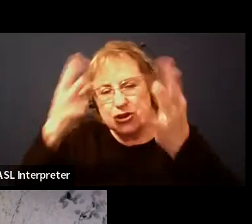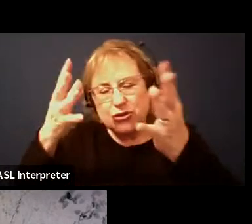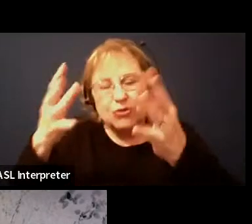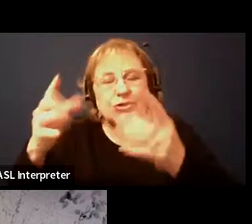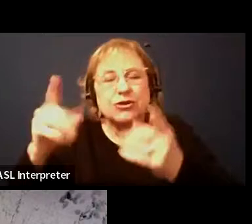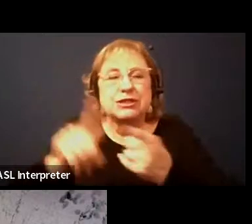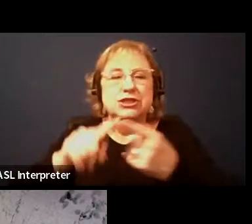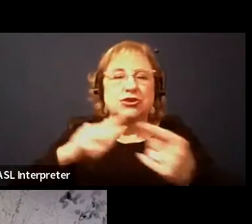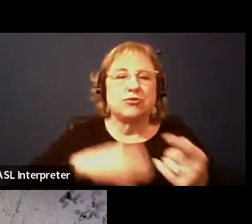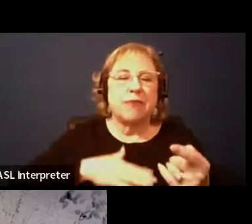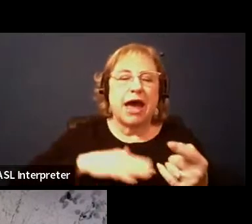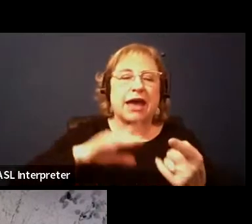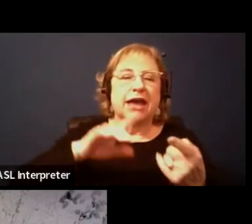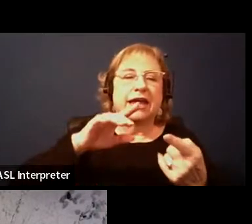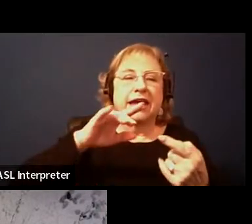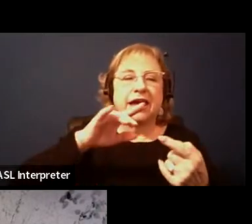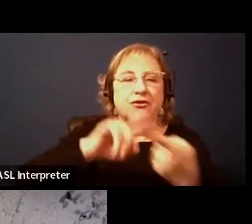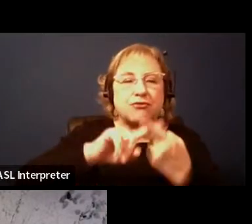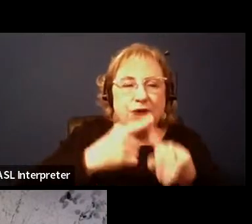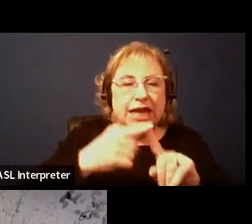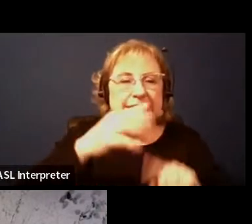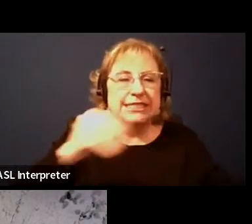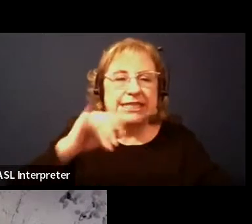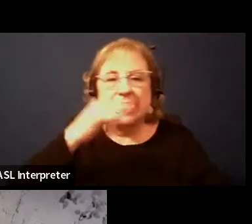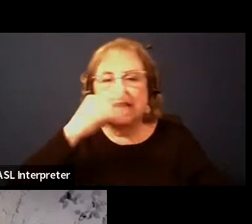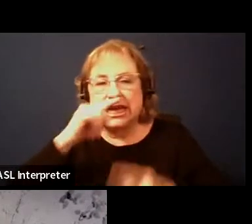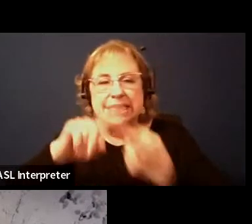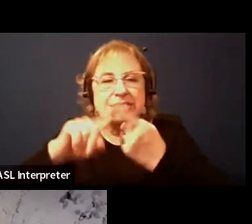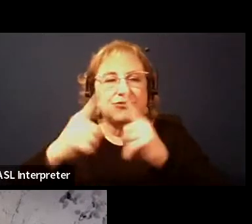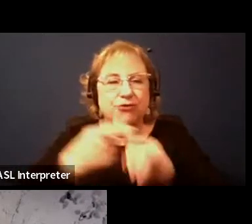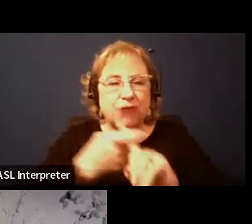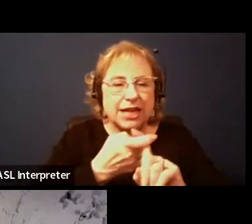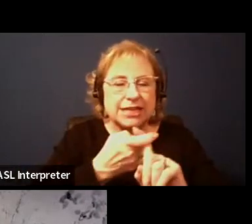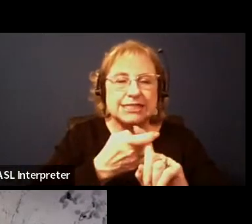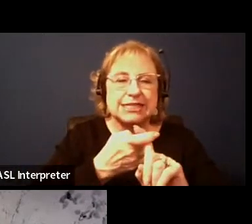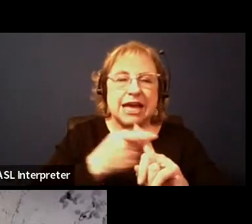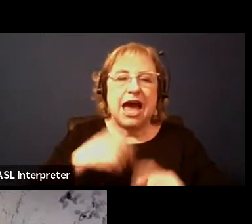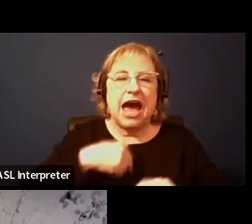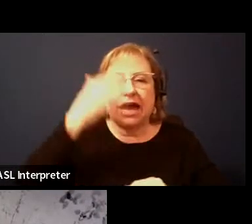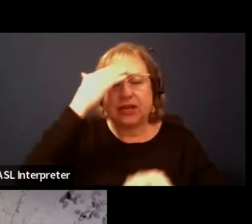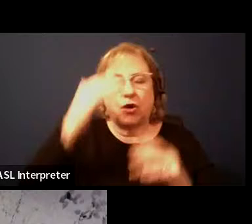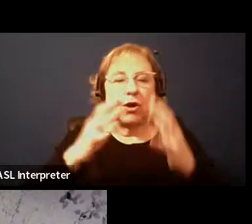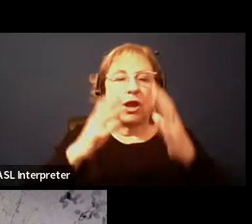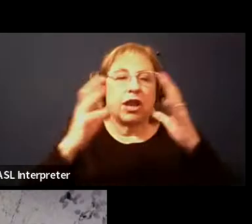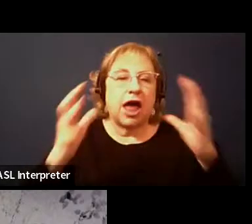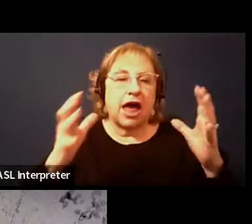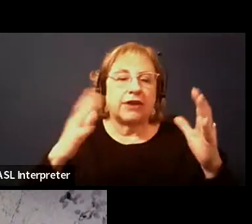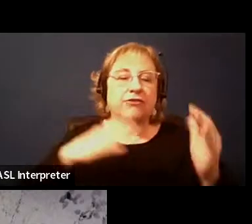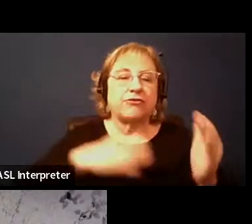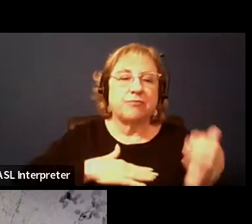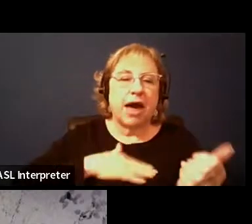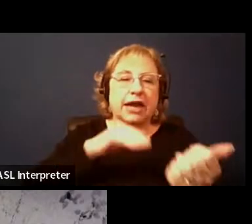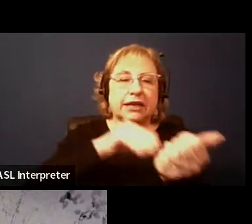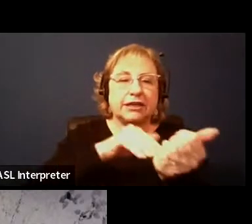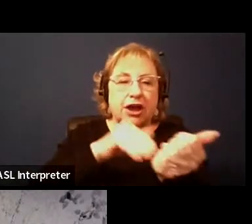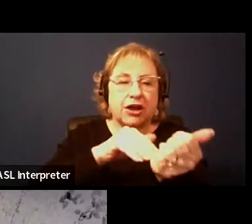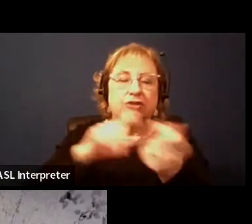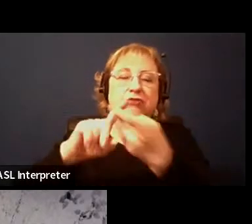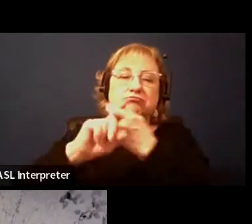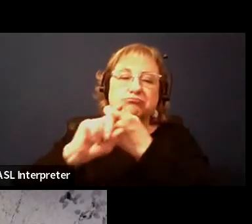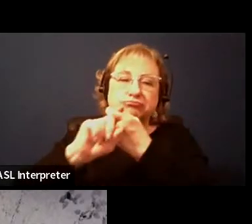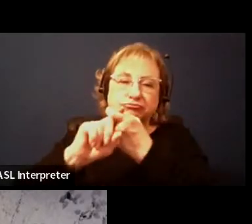And so I think that's, I know a lot of my pediatric colleagues, we all share that